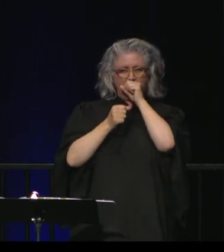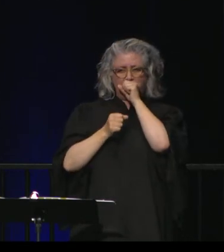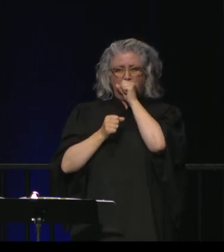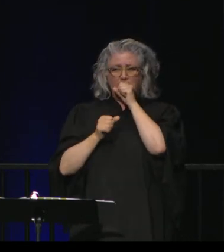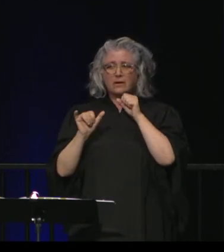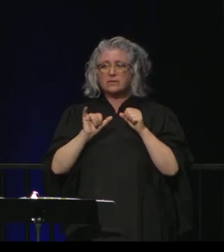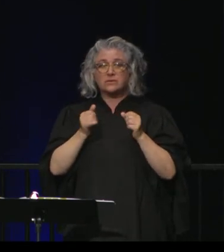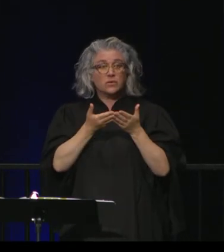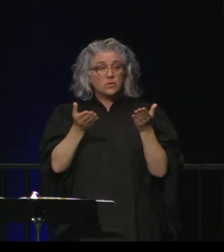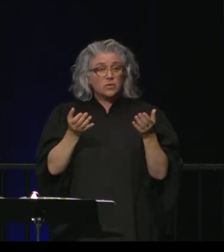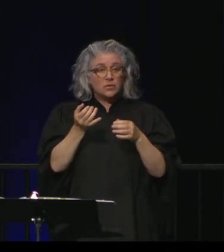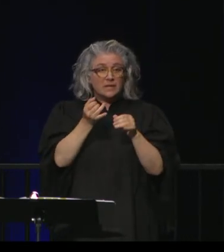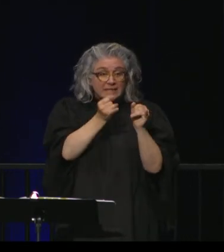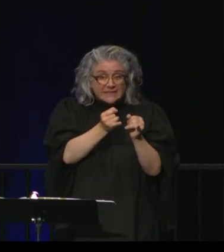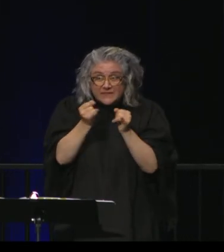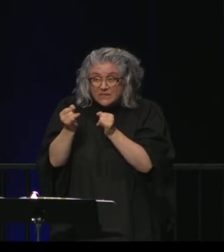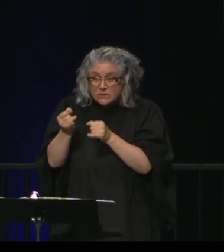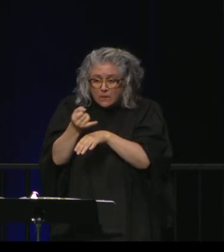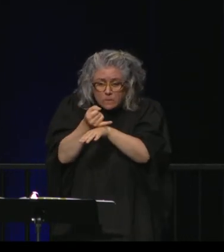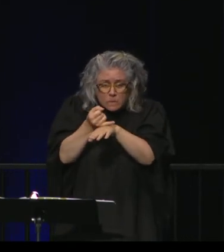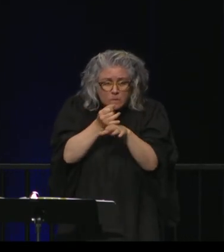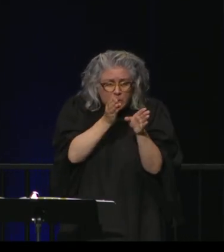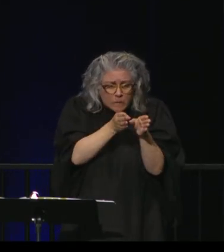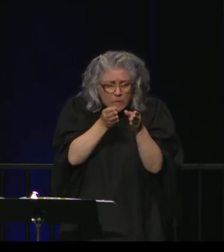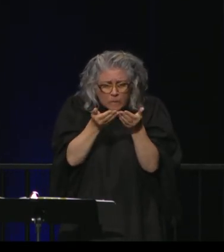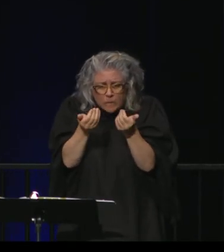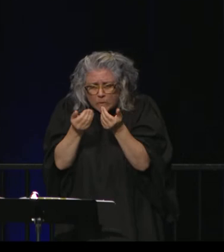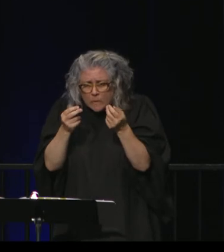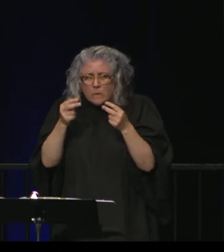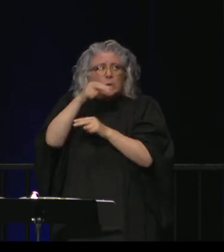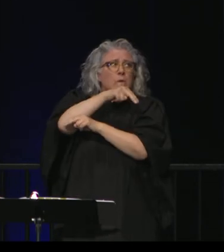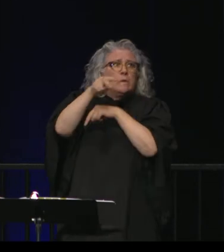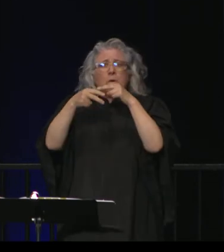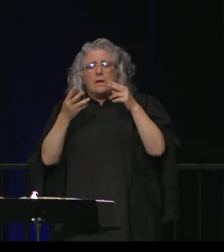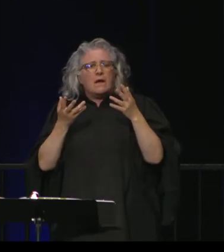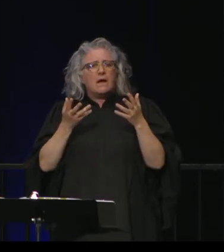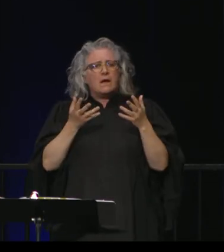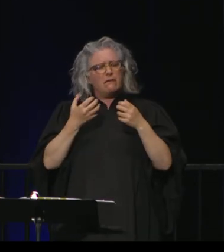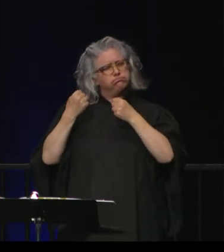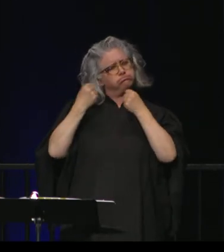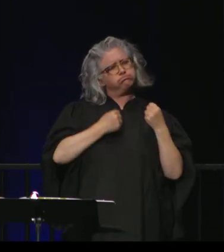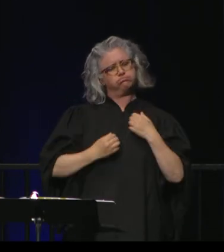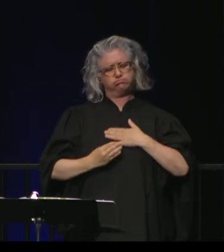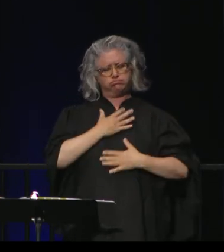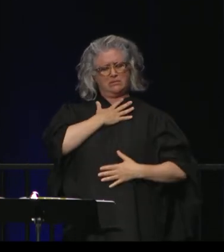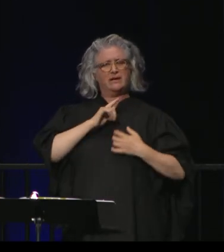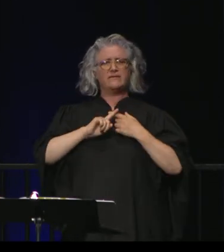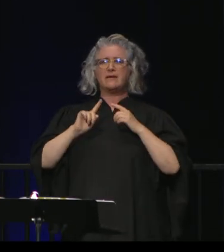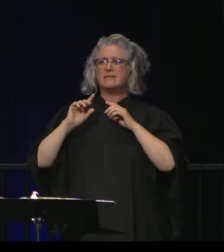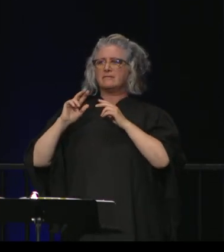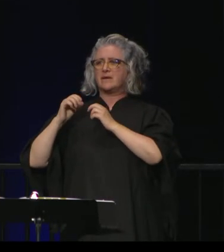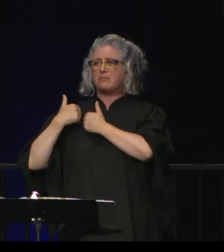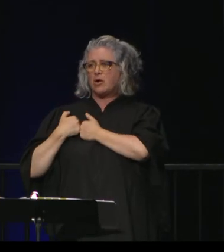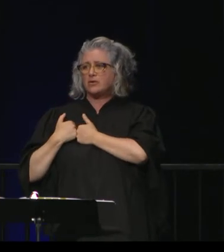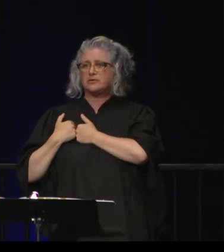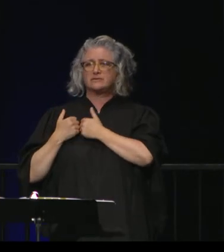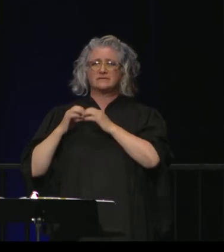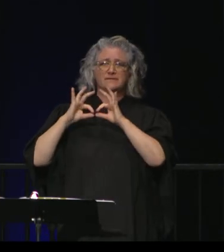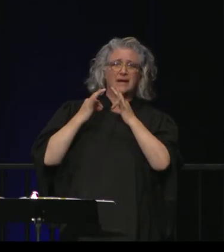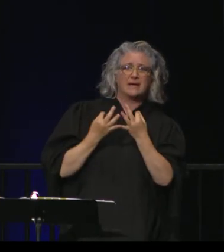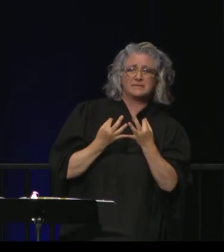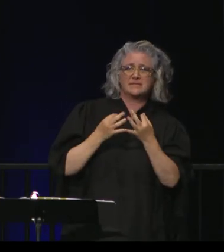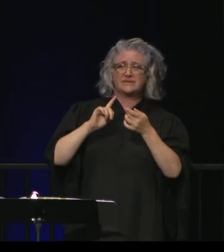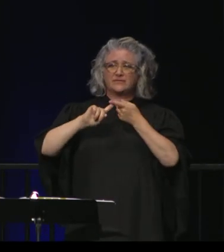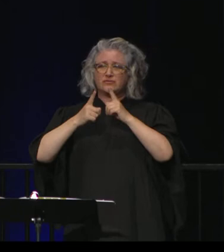islands. We draw strength from our partners, our families, and our friends.